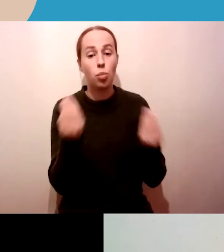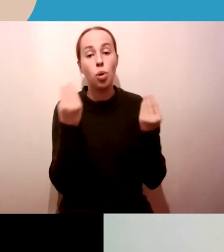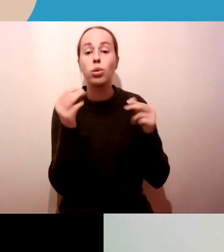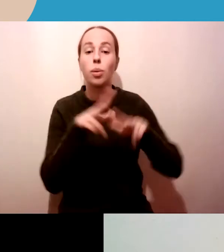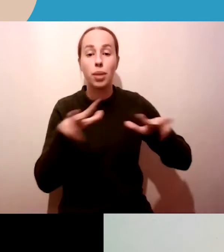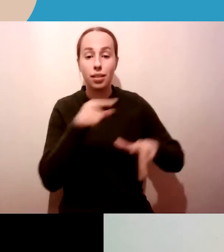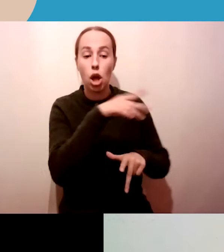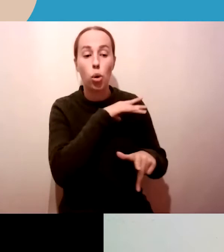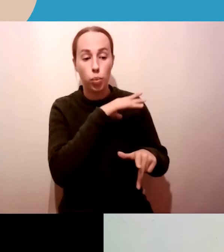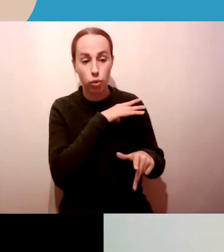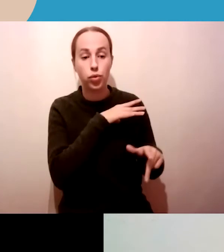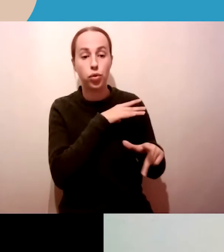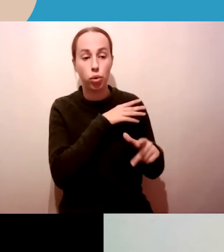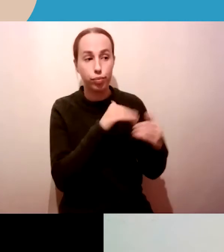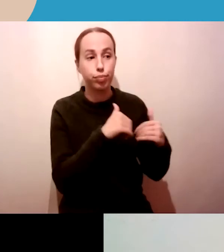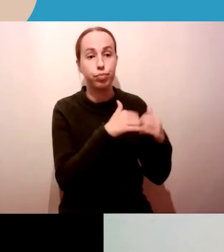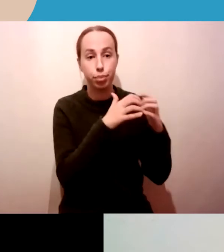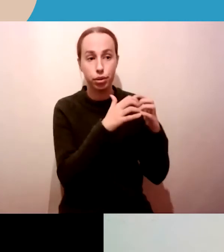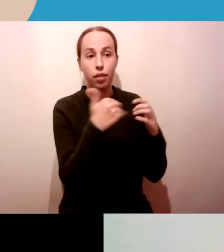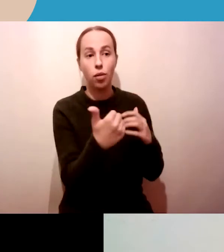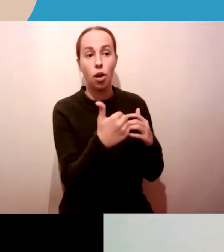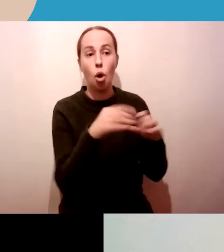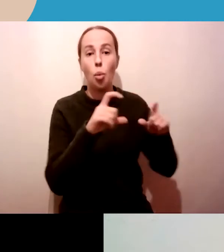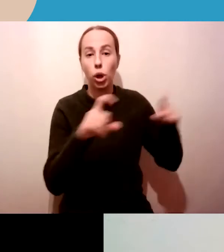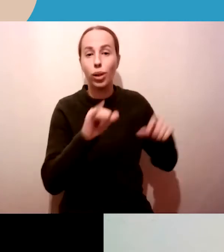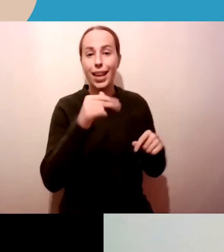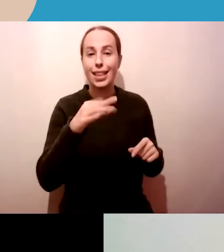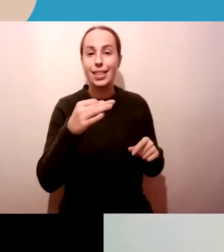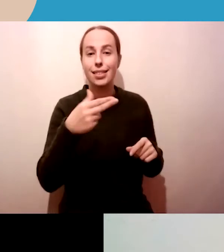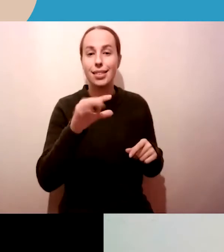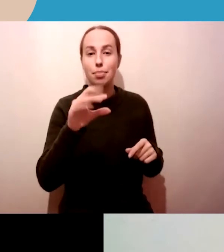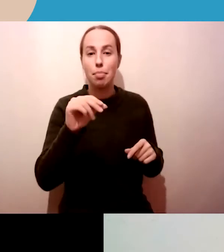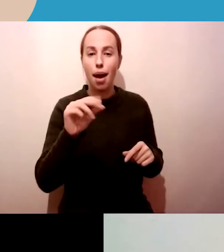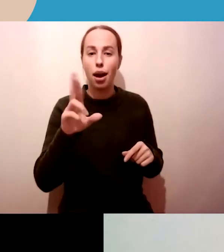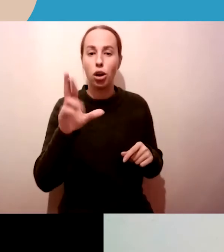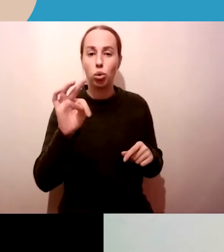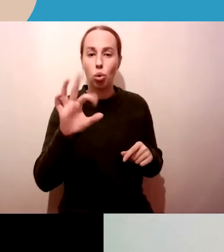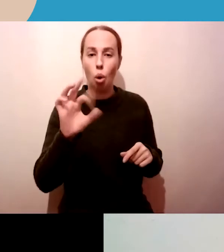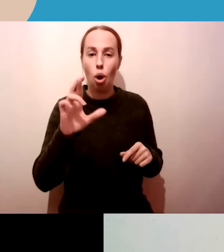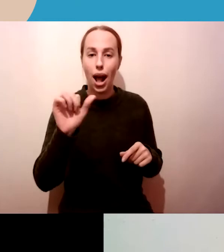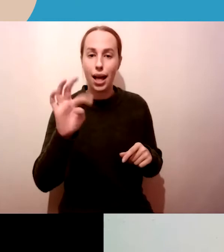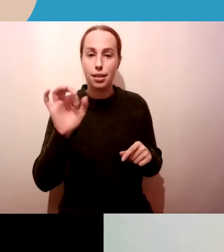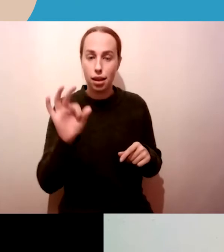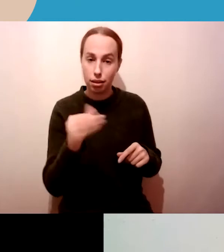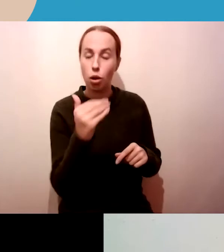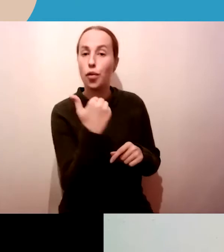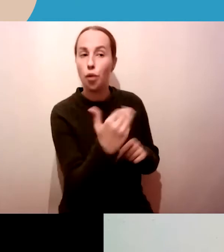by the fact that there is a schools inspectorate under the Ministry of